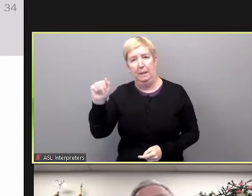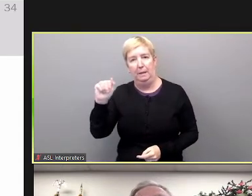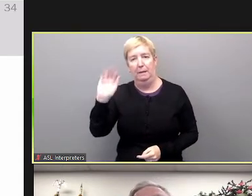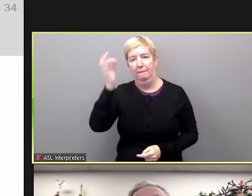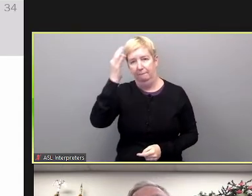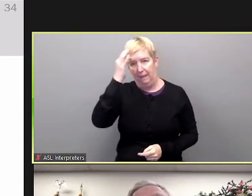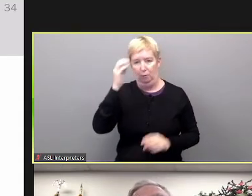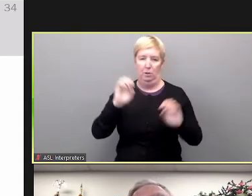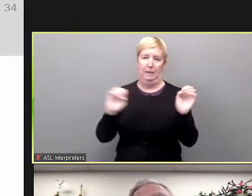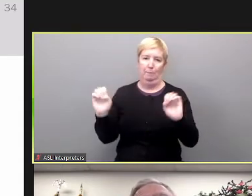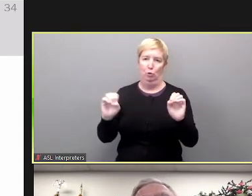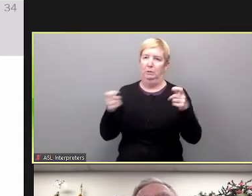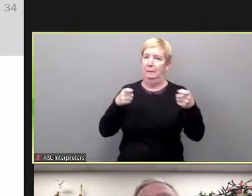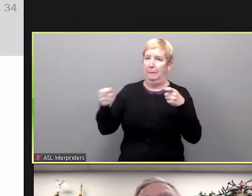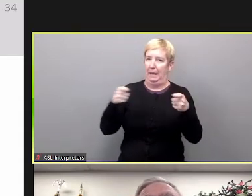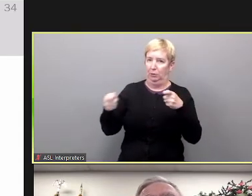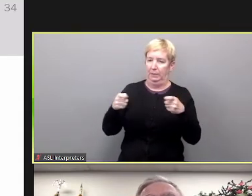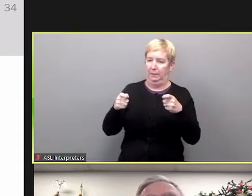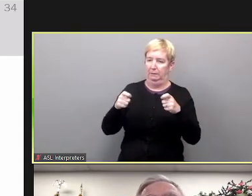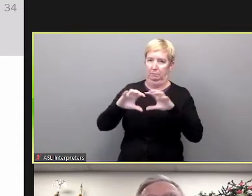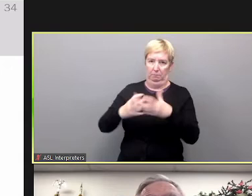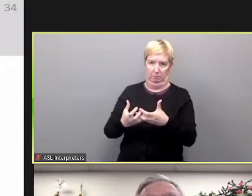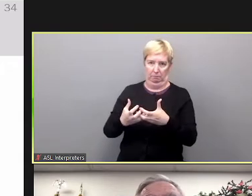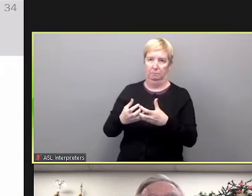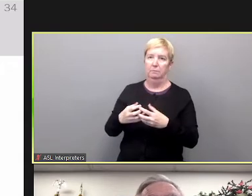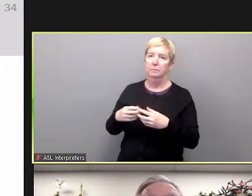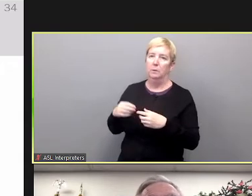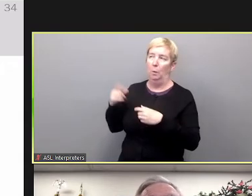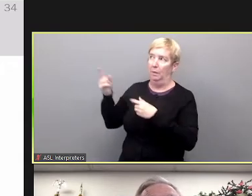Management Bureau, and what